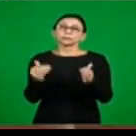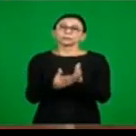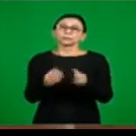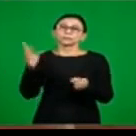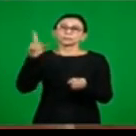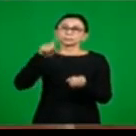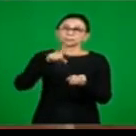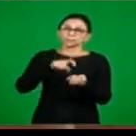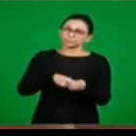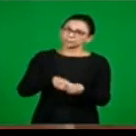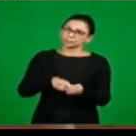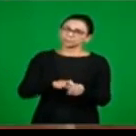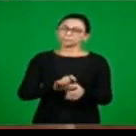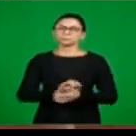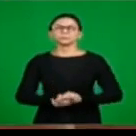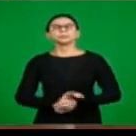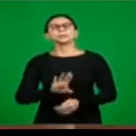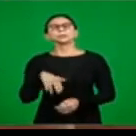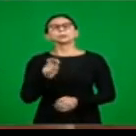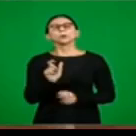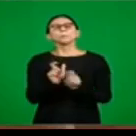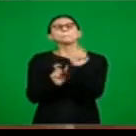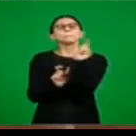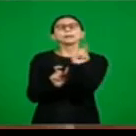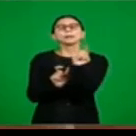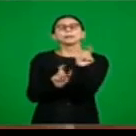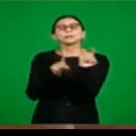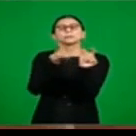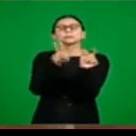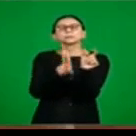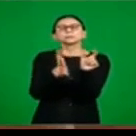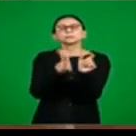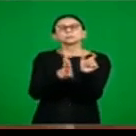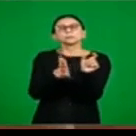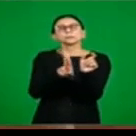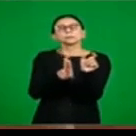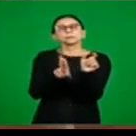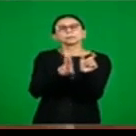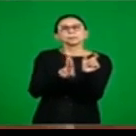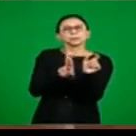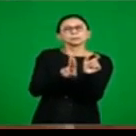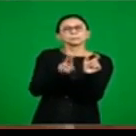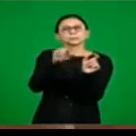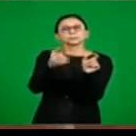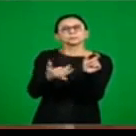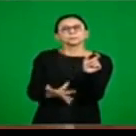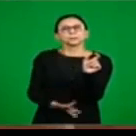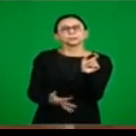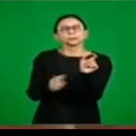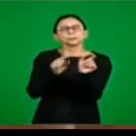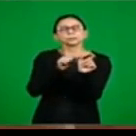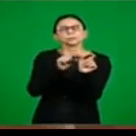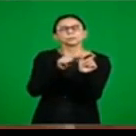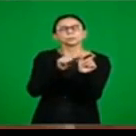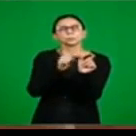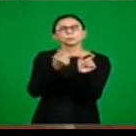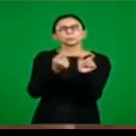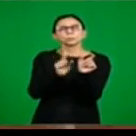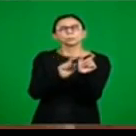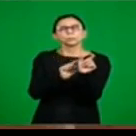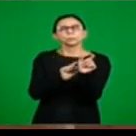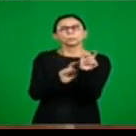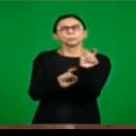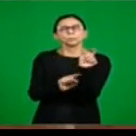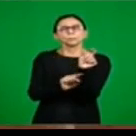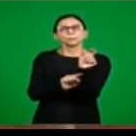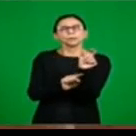So then the word will be, what would be the word you will be using to encapsulate this.